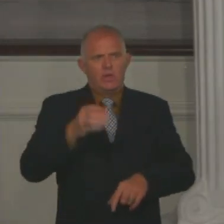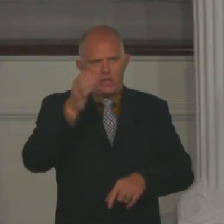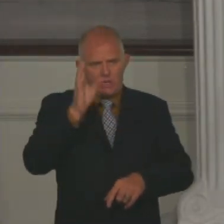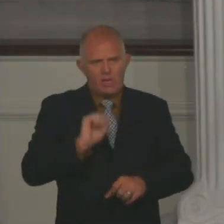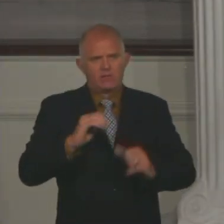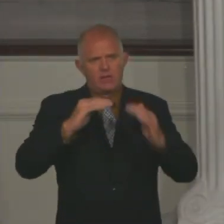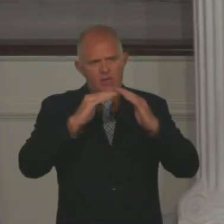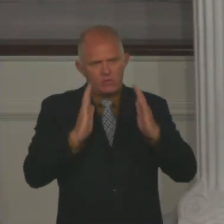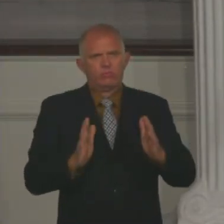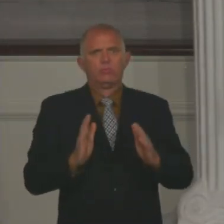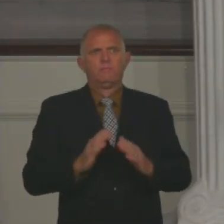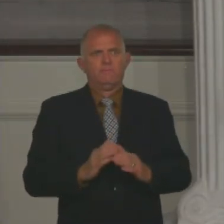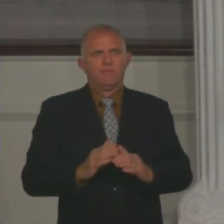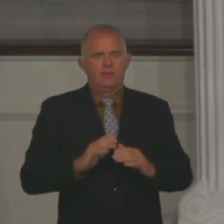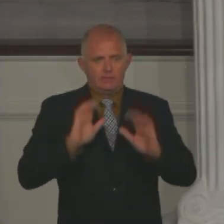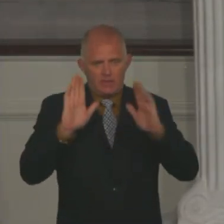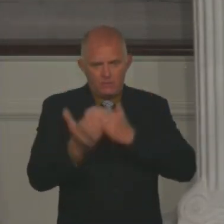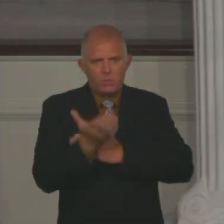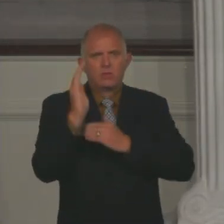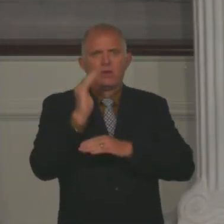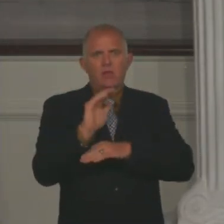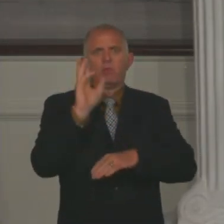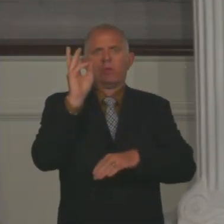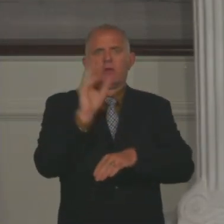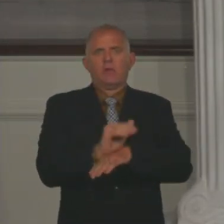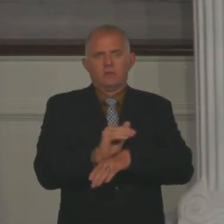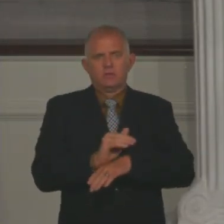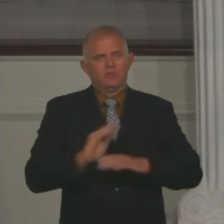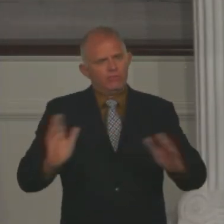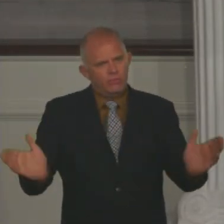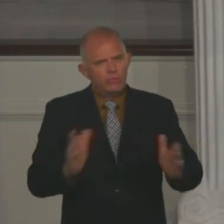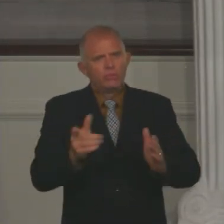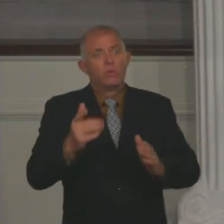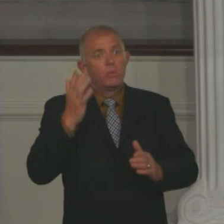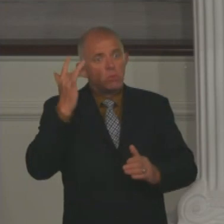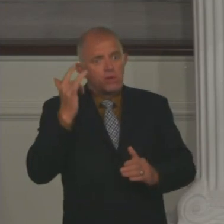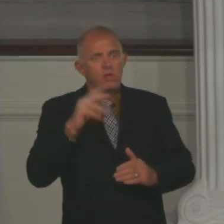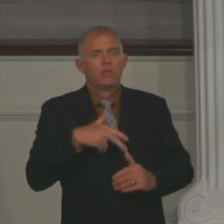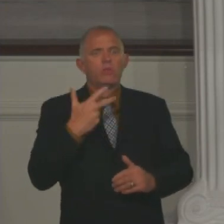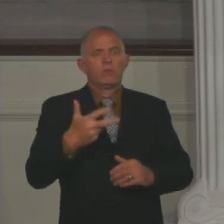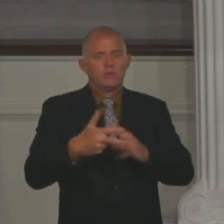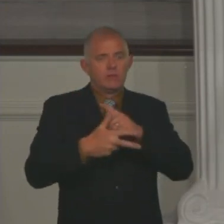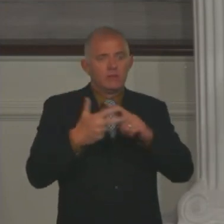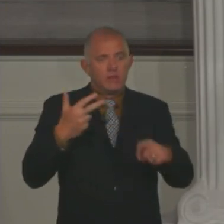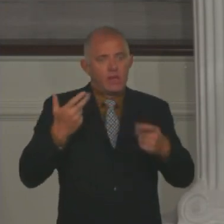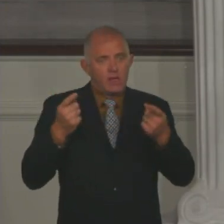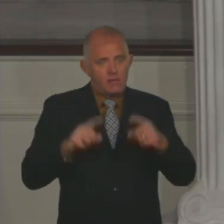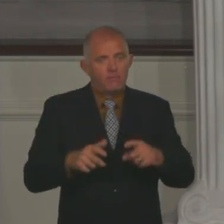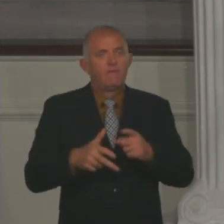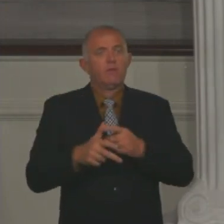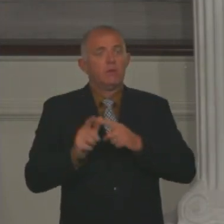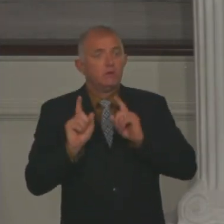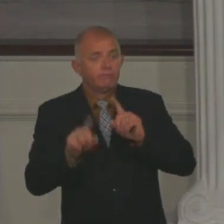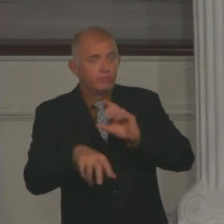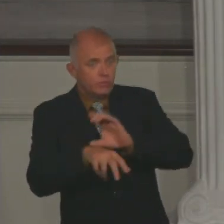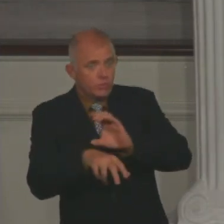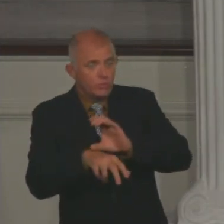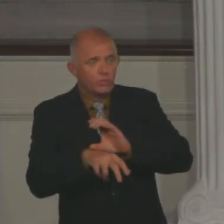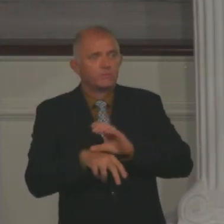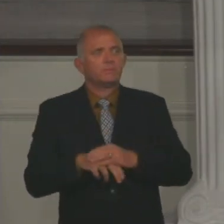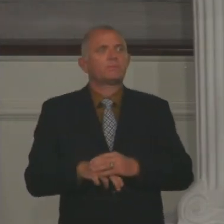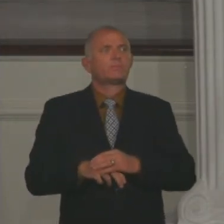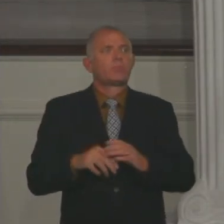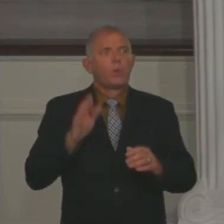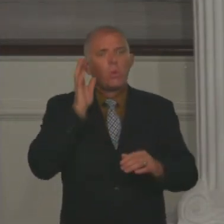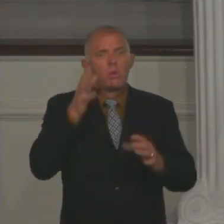Sunday morning, Sunday night, midweek service. And I want to encourage you because three things happen. Number one, when we attend church, we strengthen